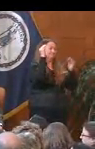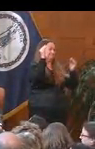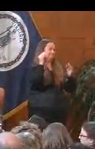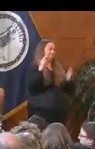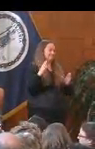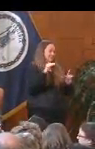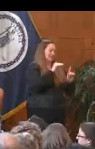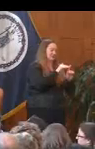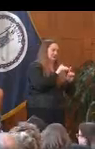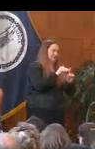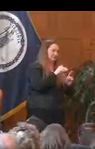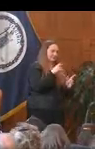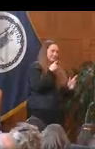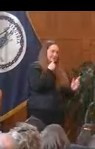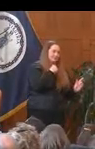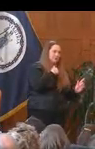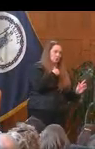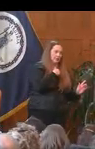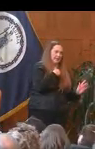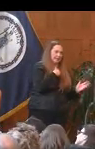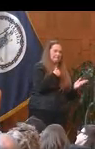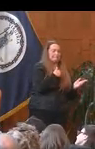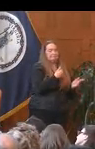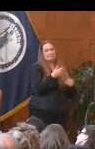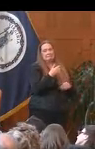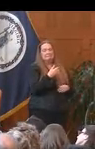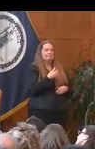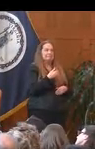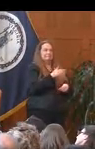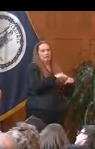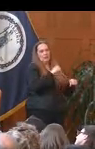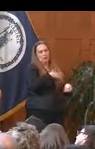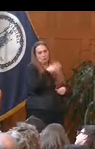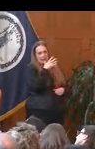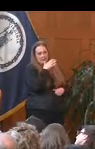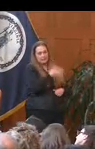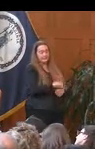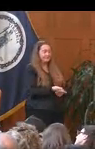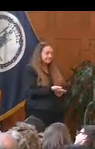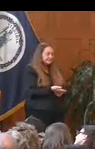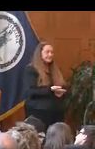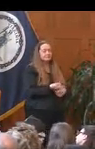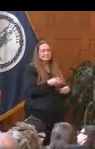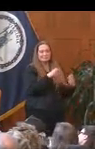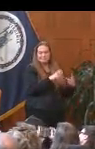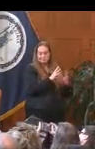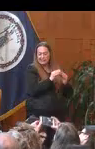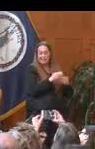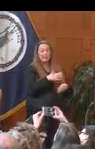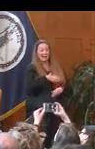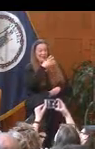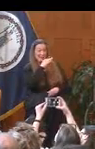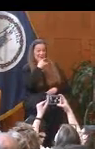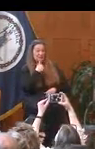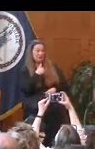home, my mother said to me, "You can say anything to anyone, as long as you say it politely.